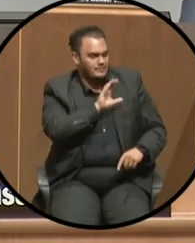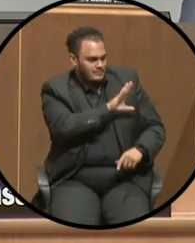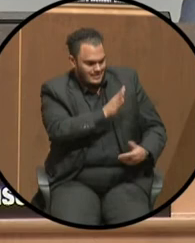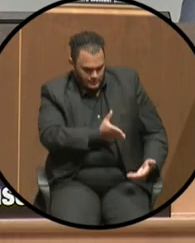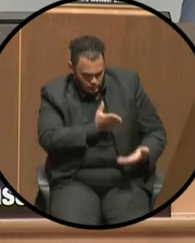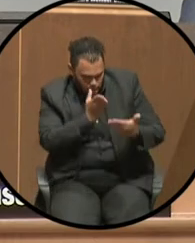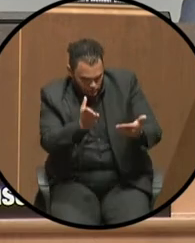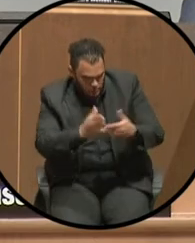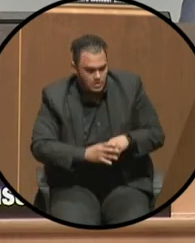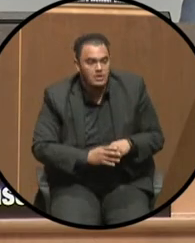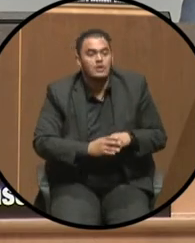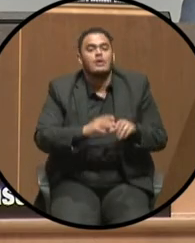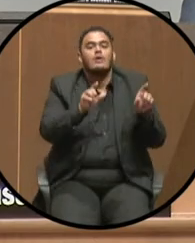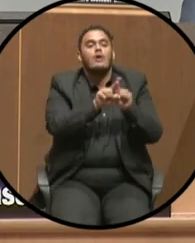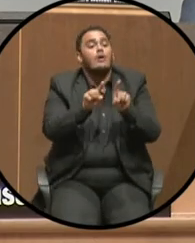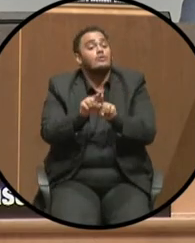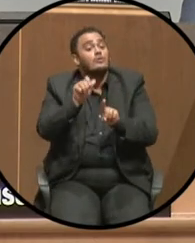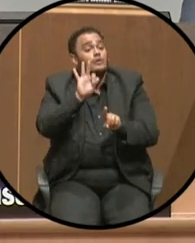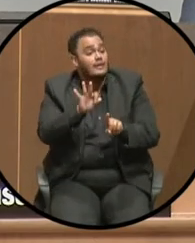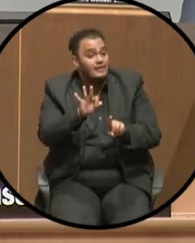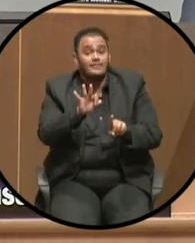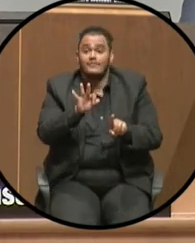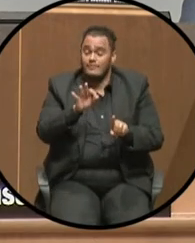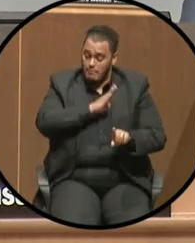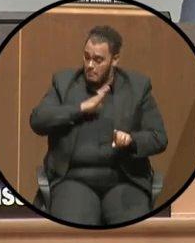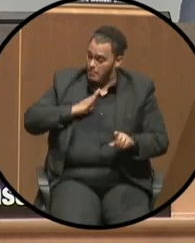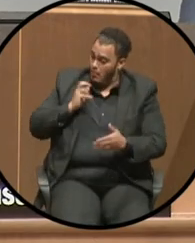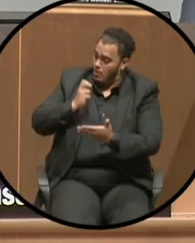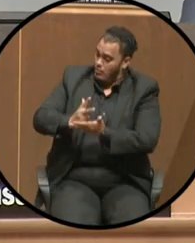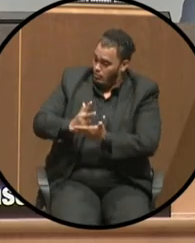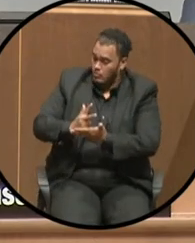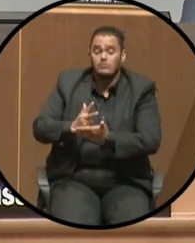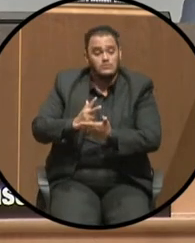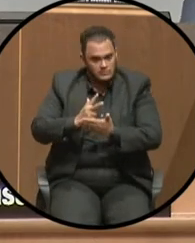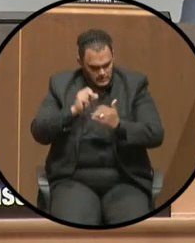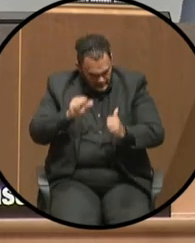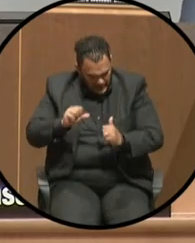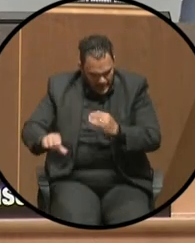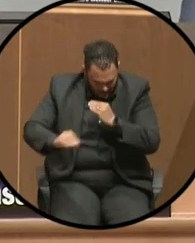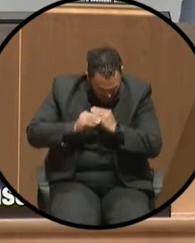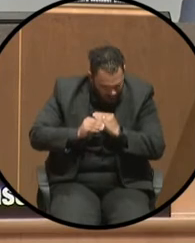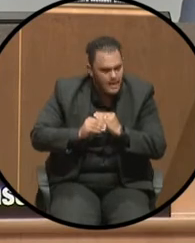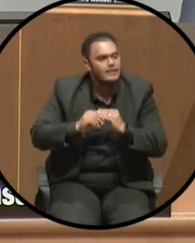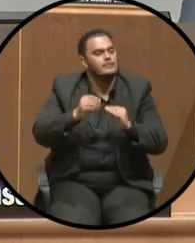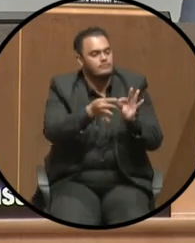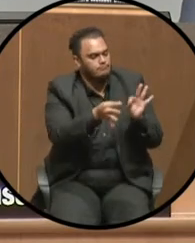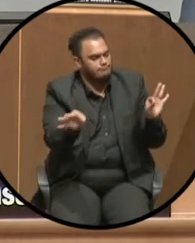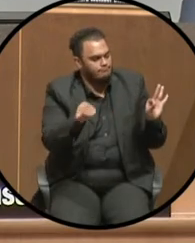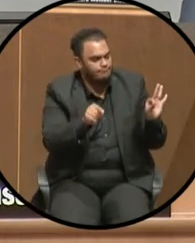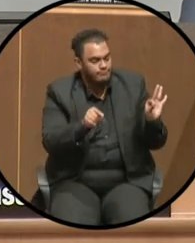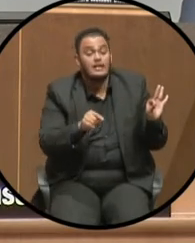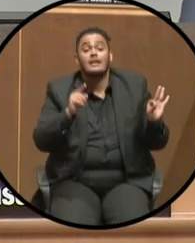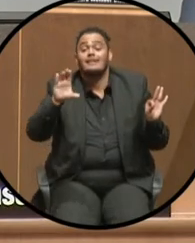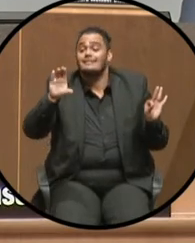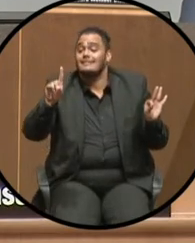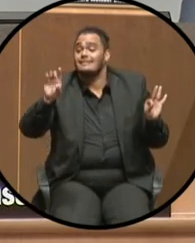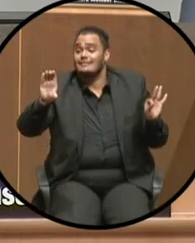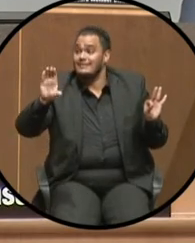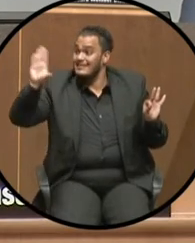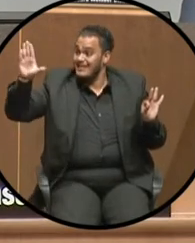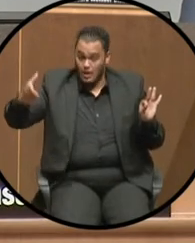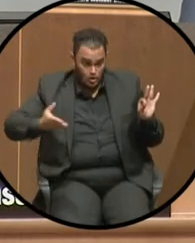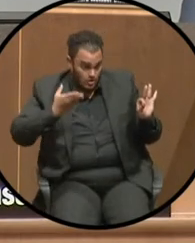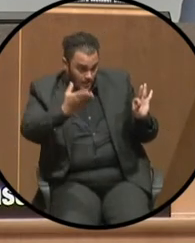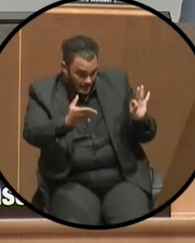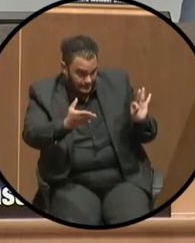this, to add a statement on behalf of the board that in light of the CDC guidance, school board of OCPS does